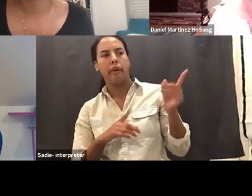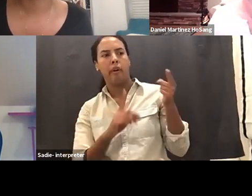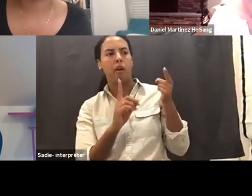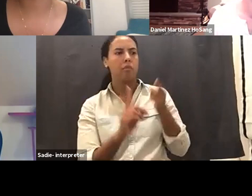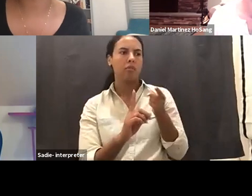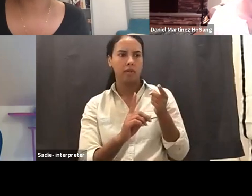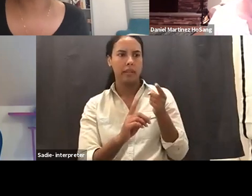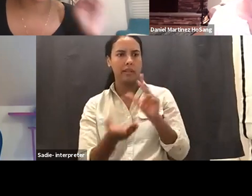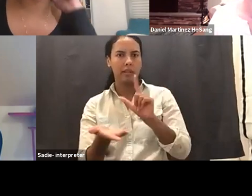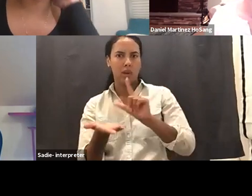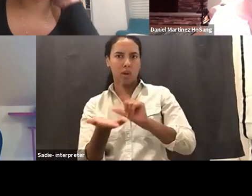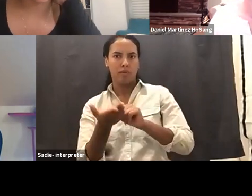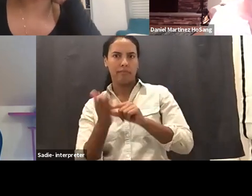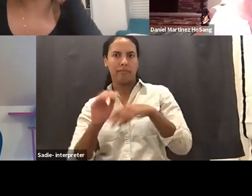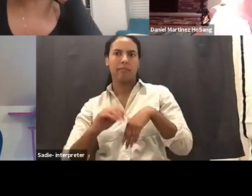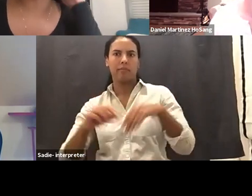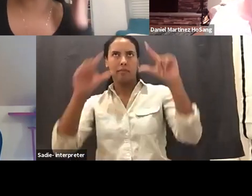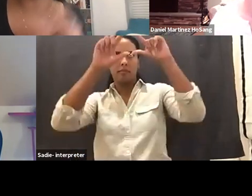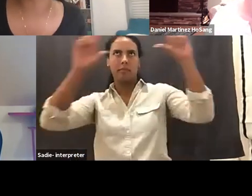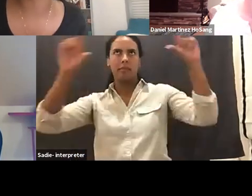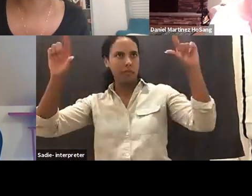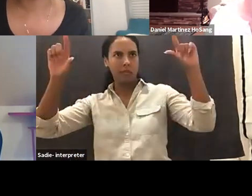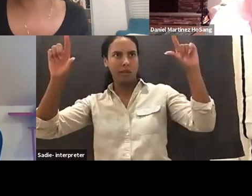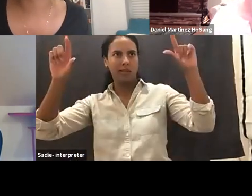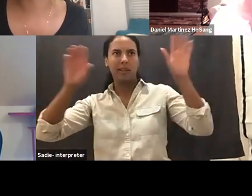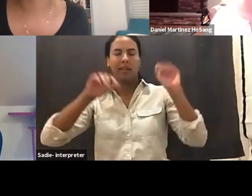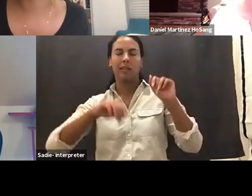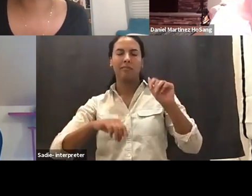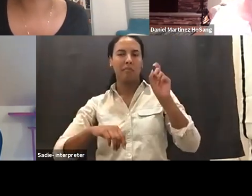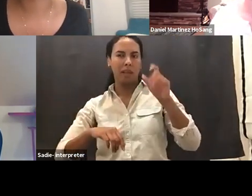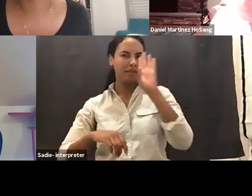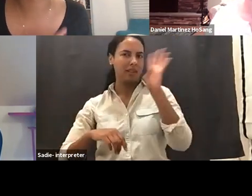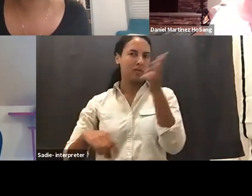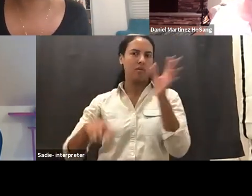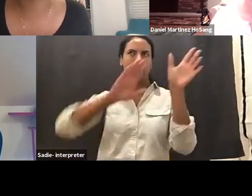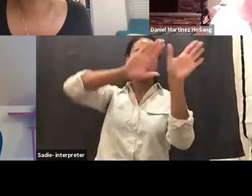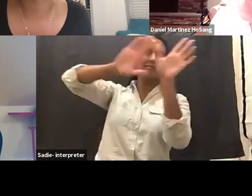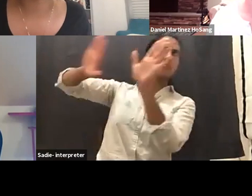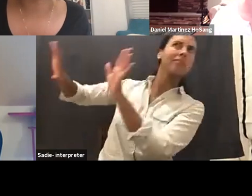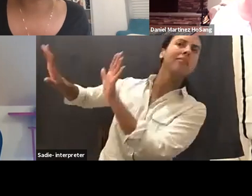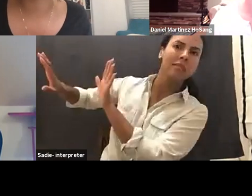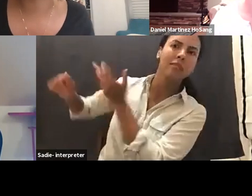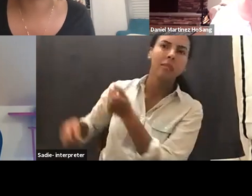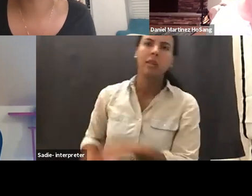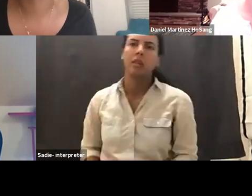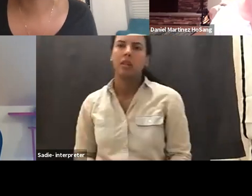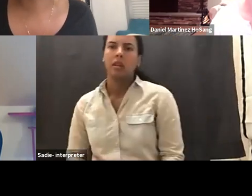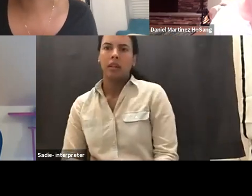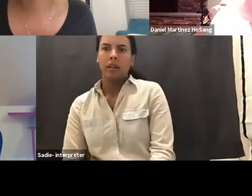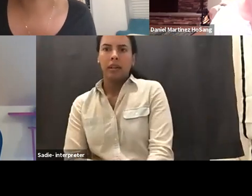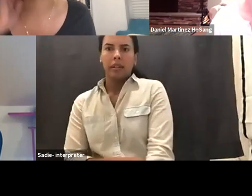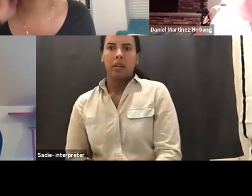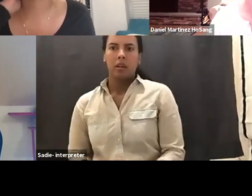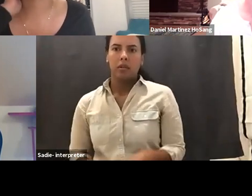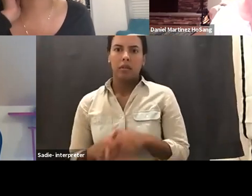the Howdy Modi rally that happened in Houston. I think Hassan Minhaj also filmed a video. We went and confronted people there. But I